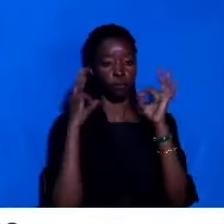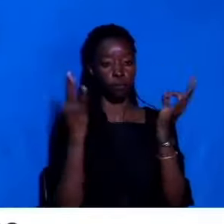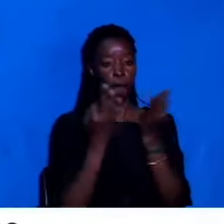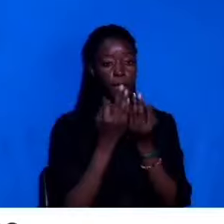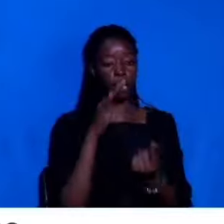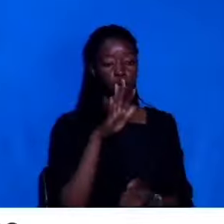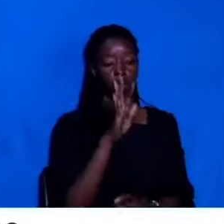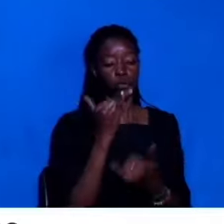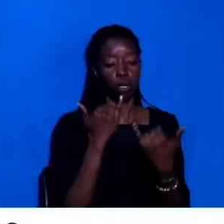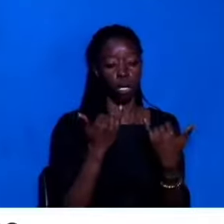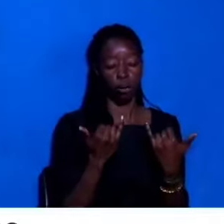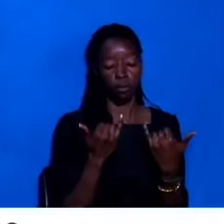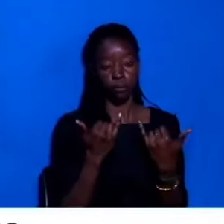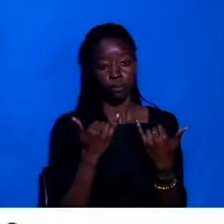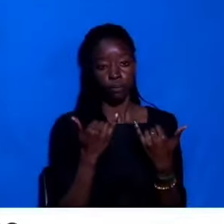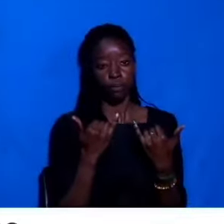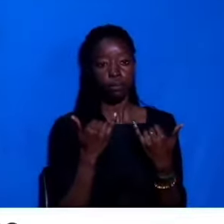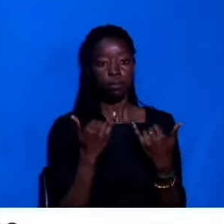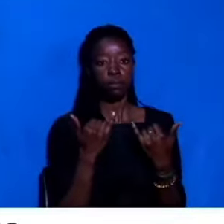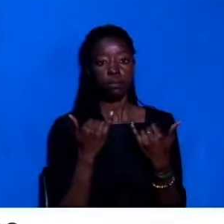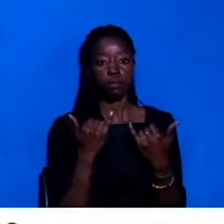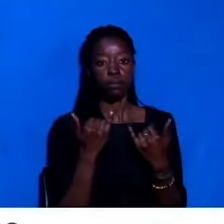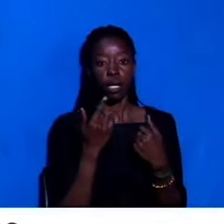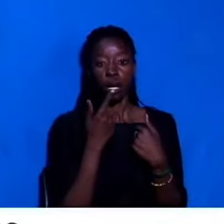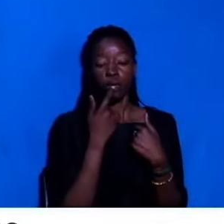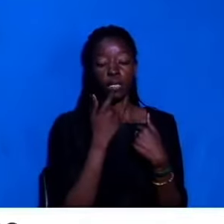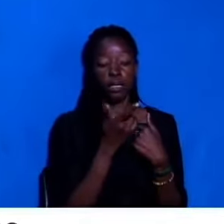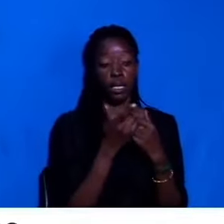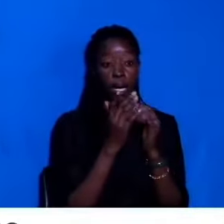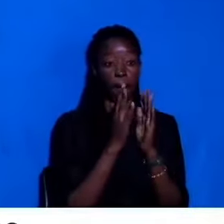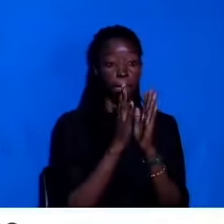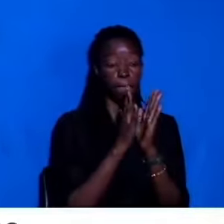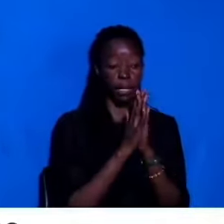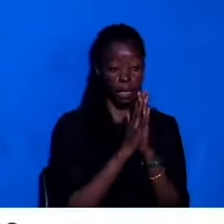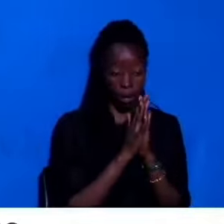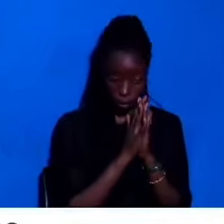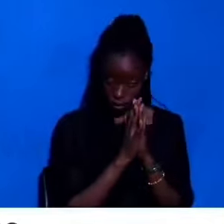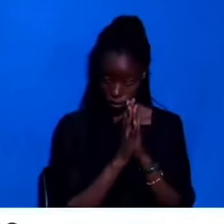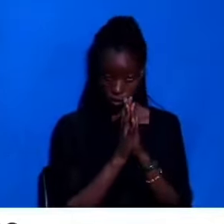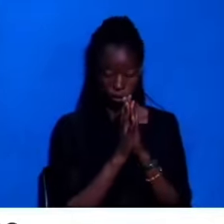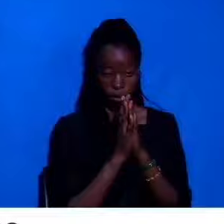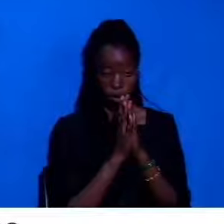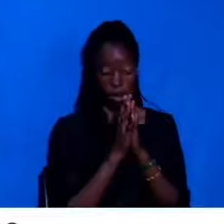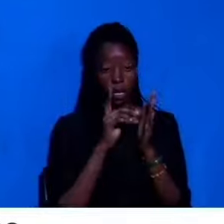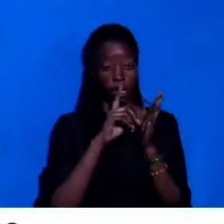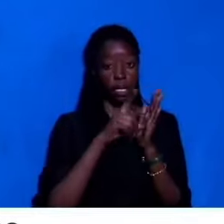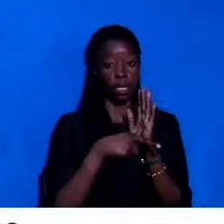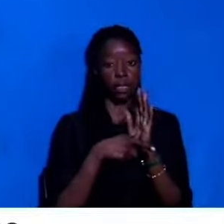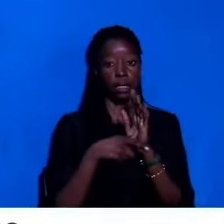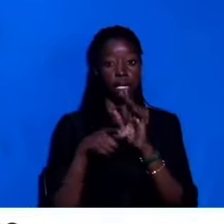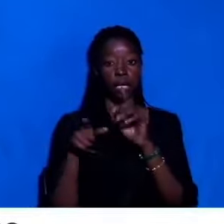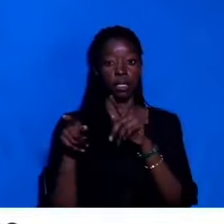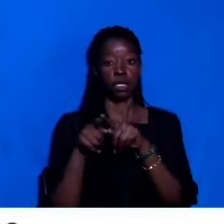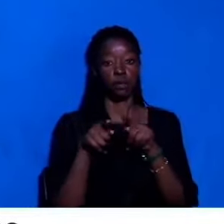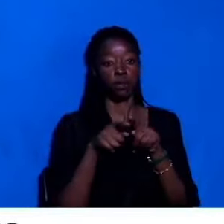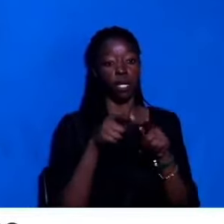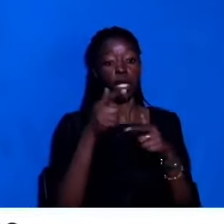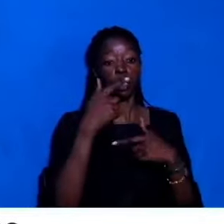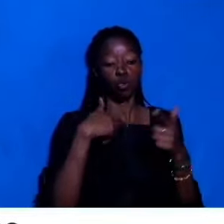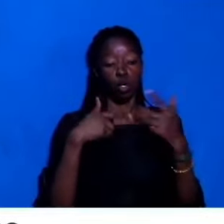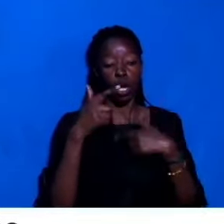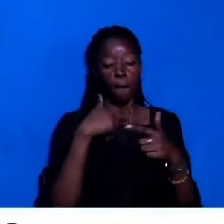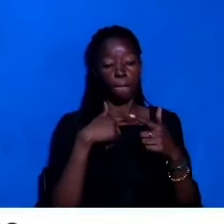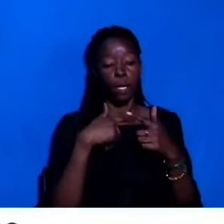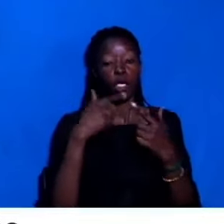So I will say a prayer over us, and then as you come here, you just come as a